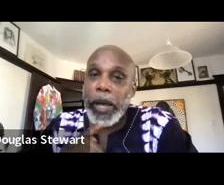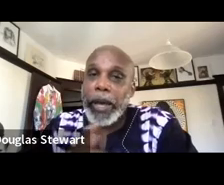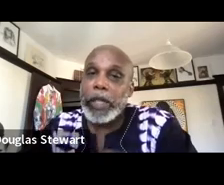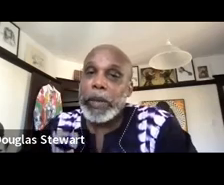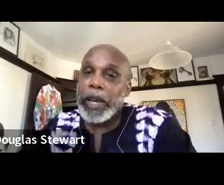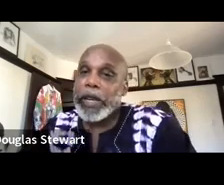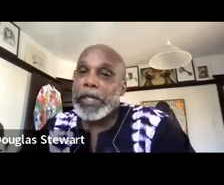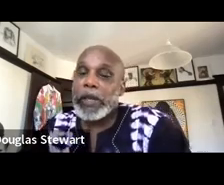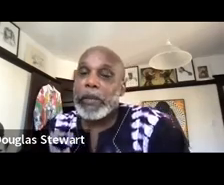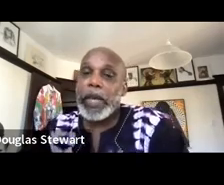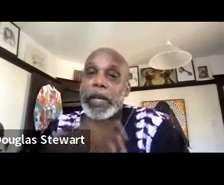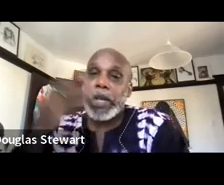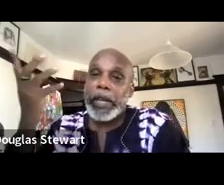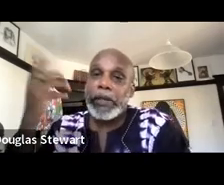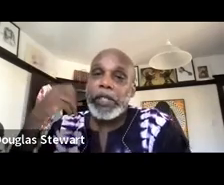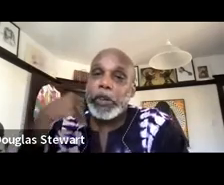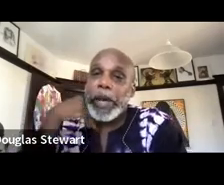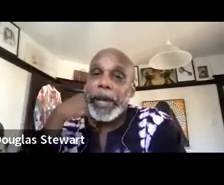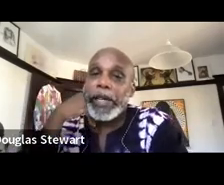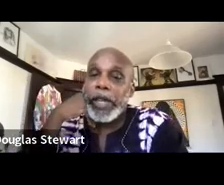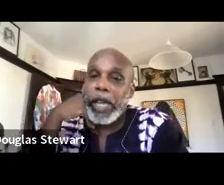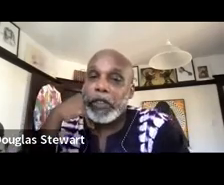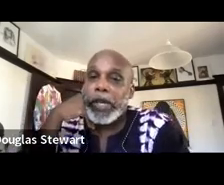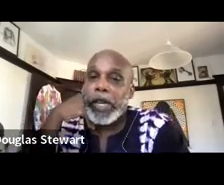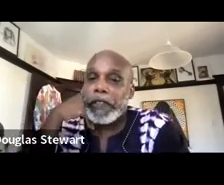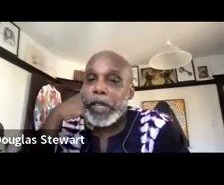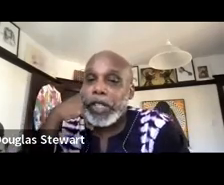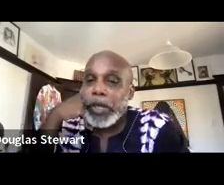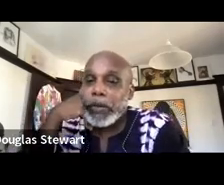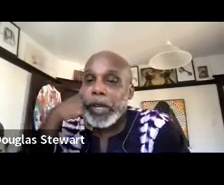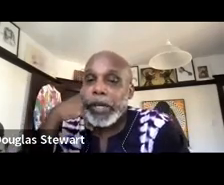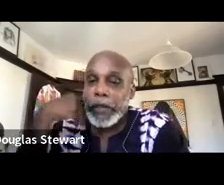And so anti-Black racism then, and again, this is in your package that gave you a